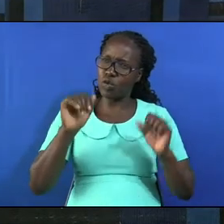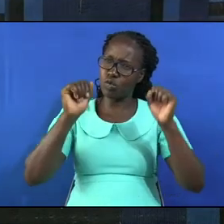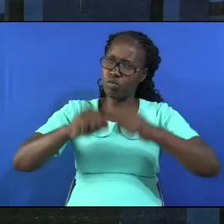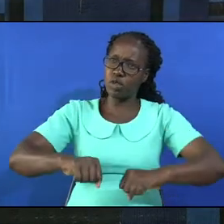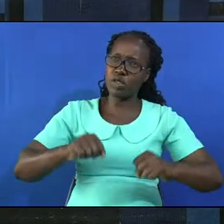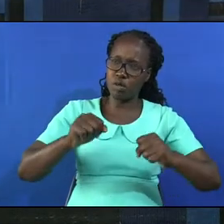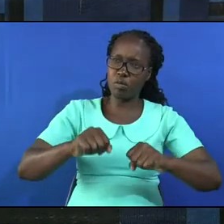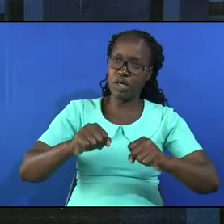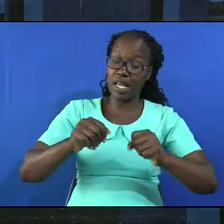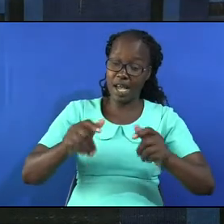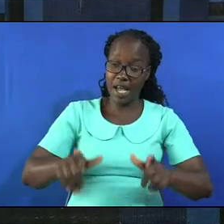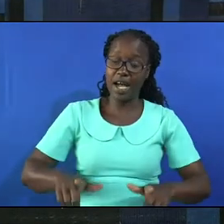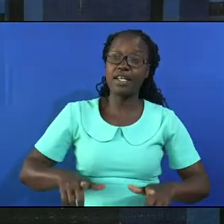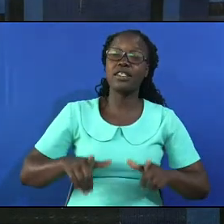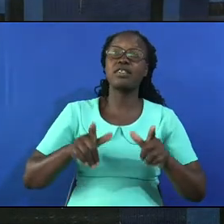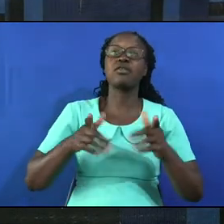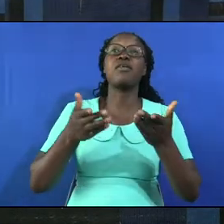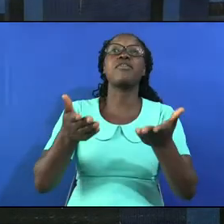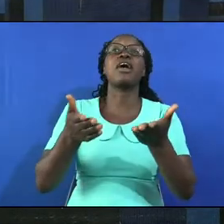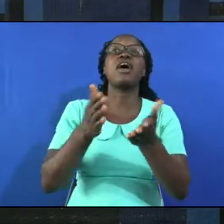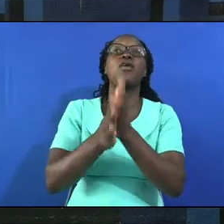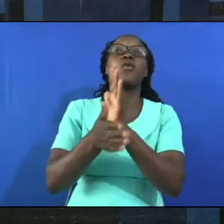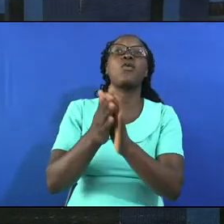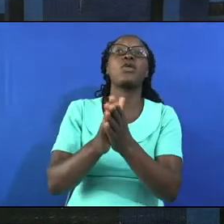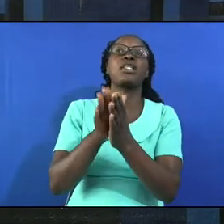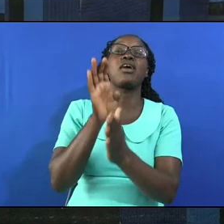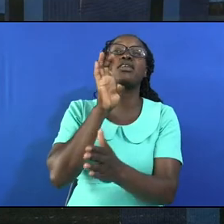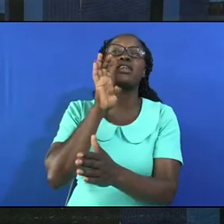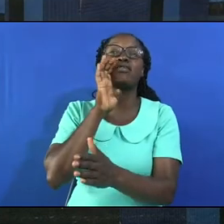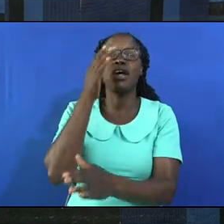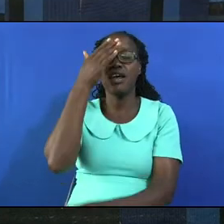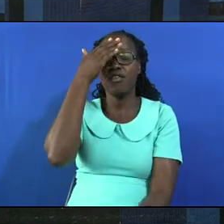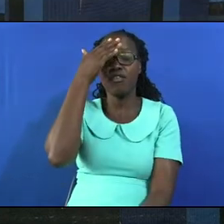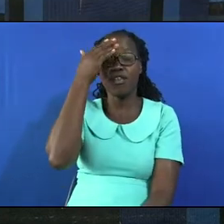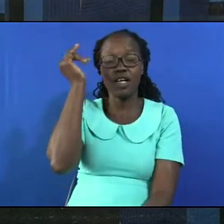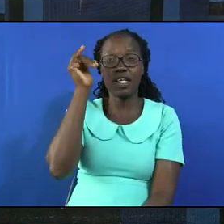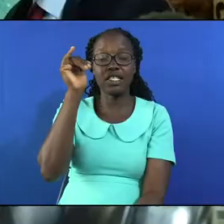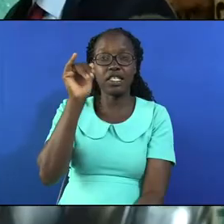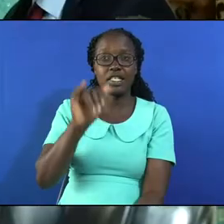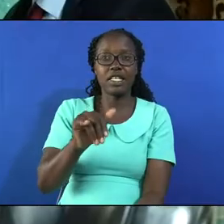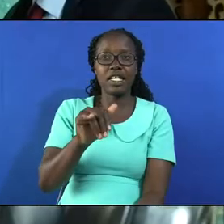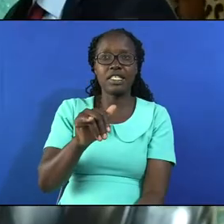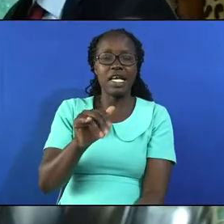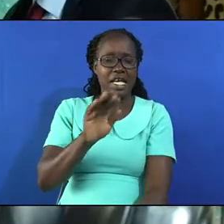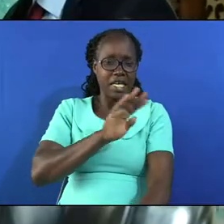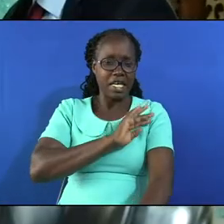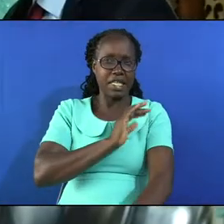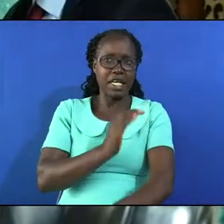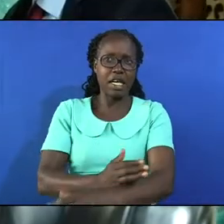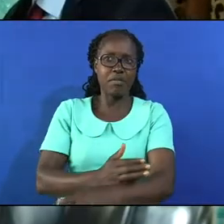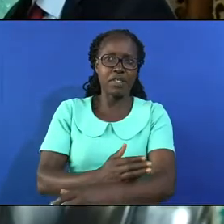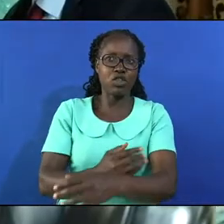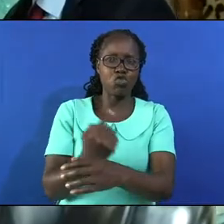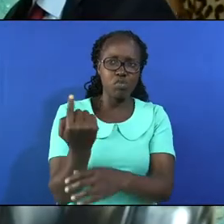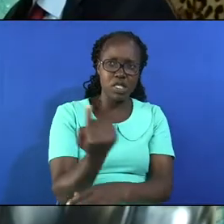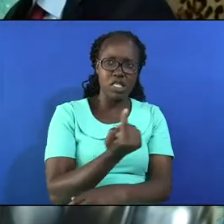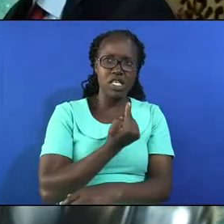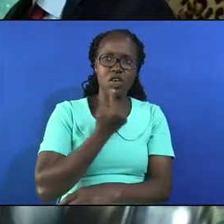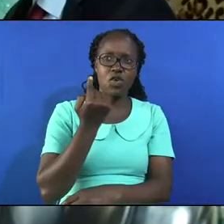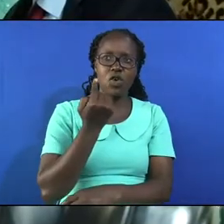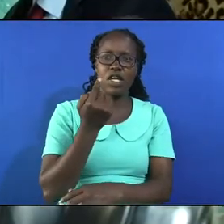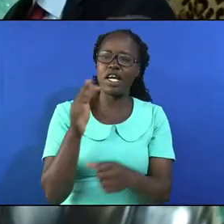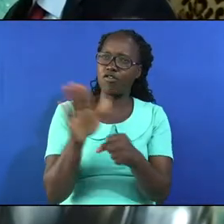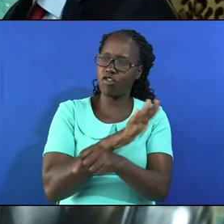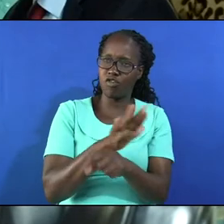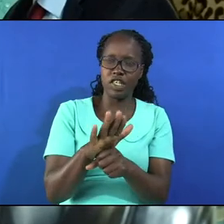possible and existing without Eve. Adam forgot that he had capacity to be single